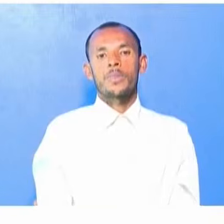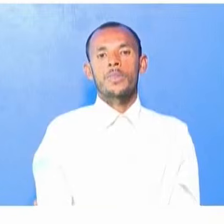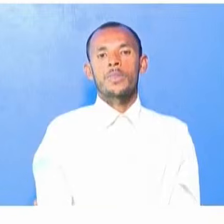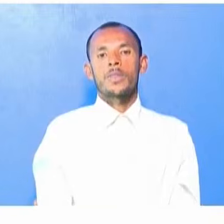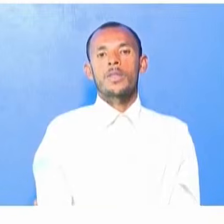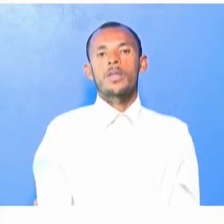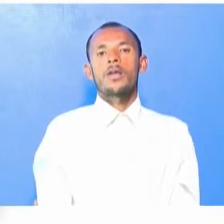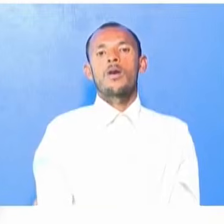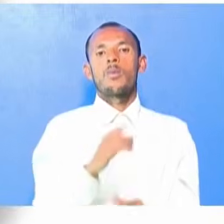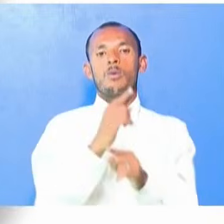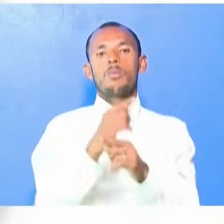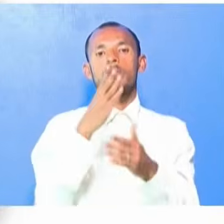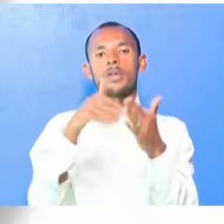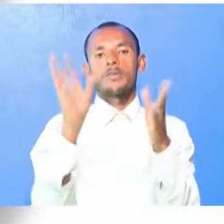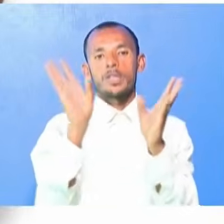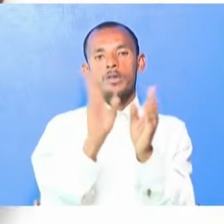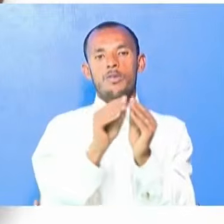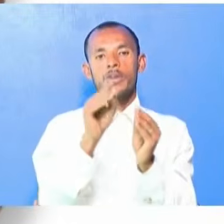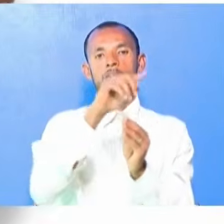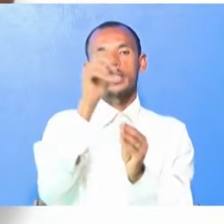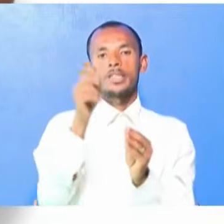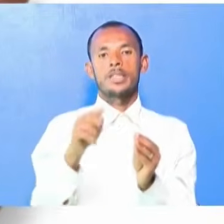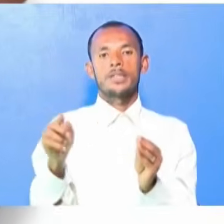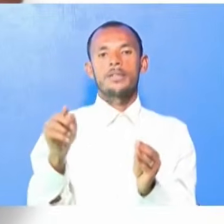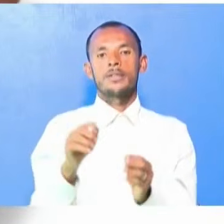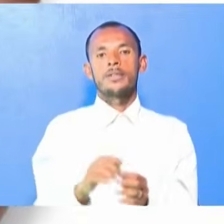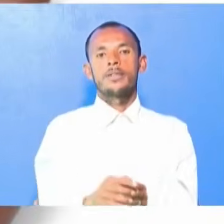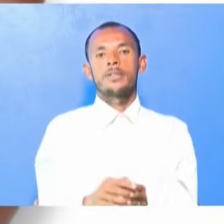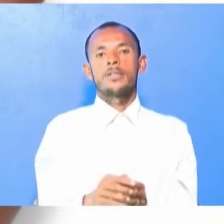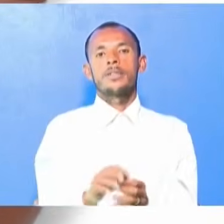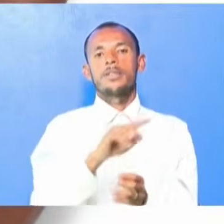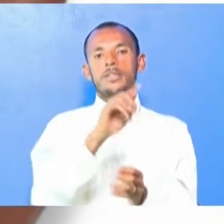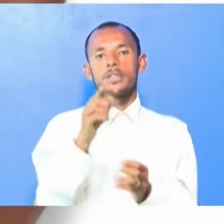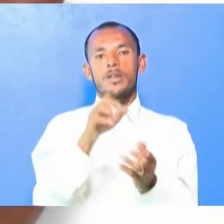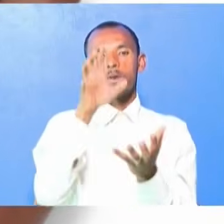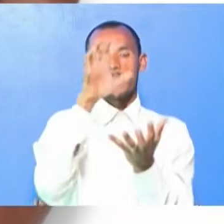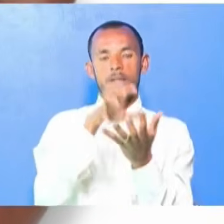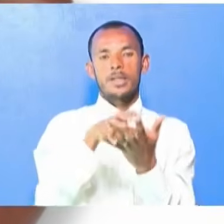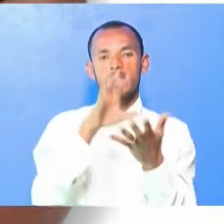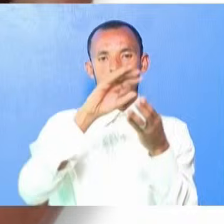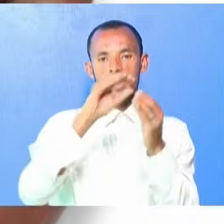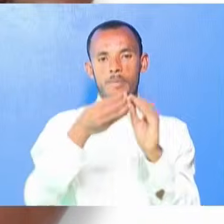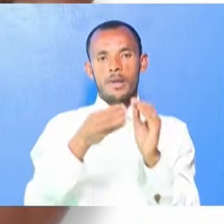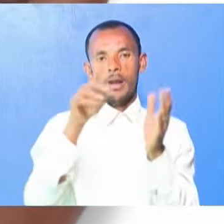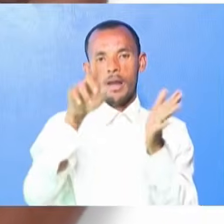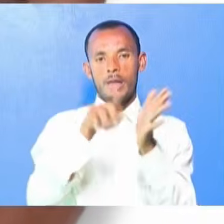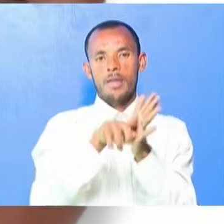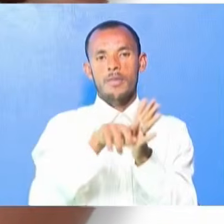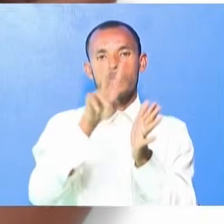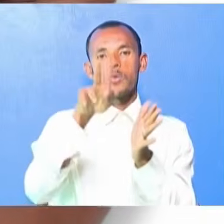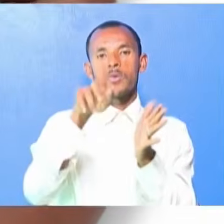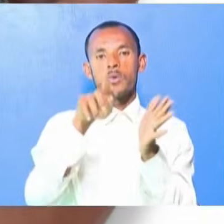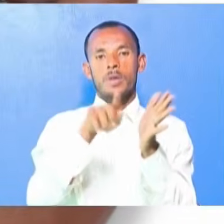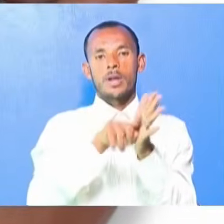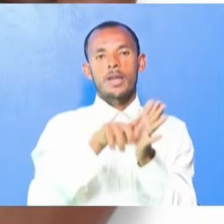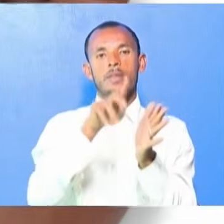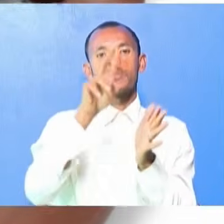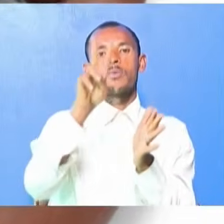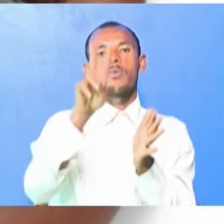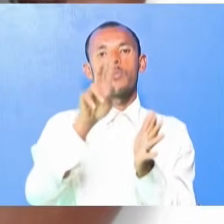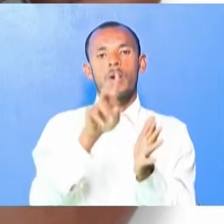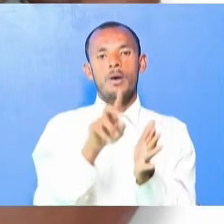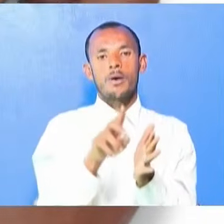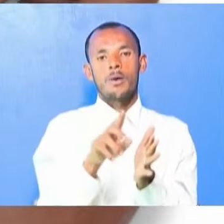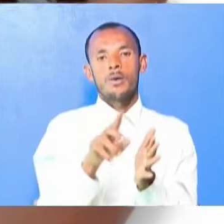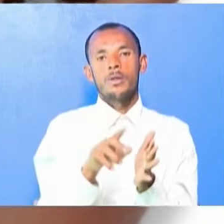is a proper subset of integer. Integers contains the numbers -2, -1,